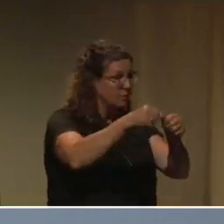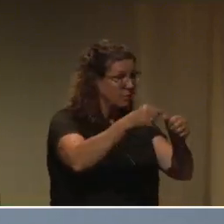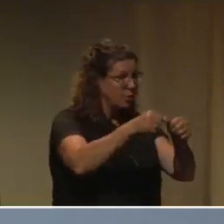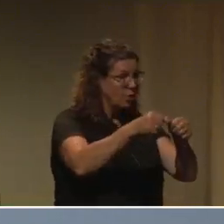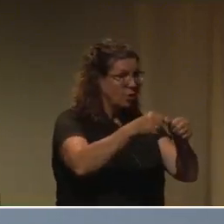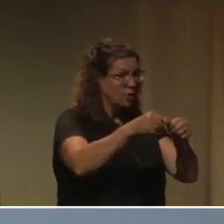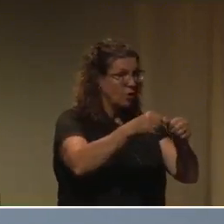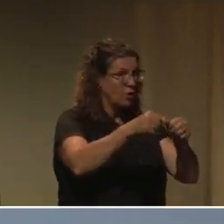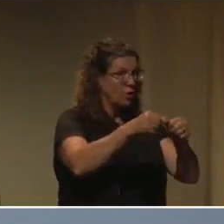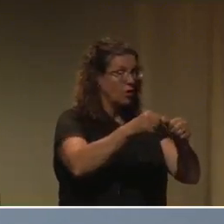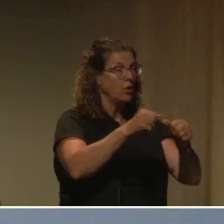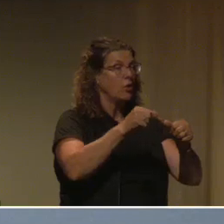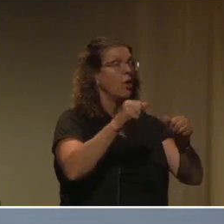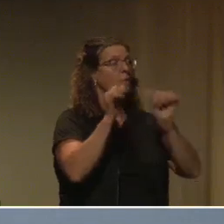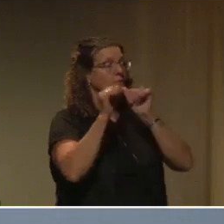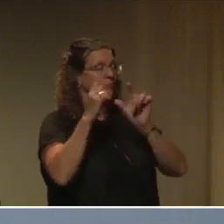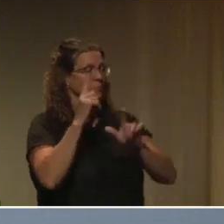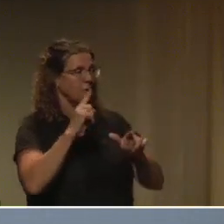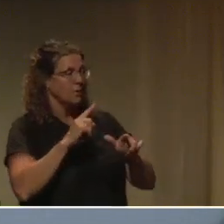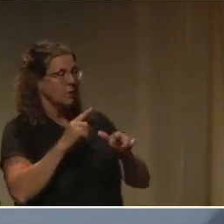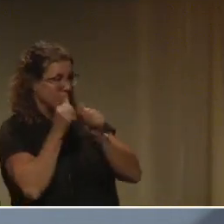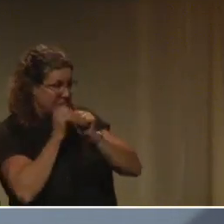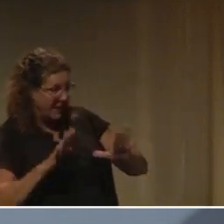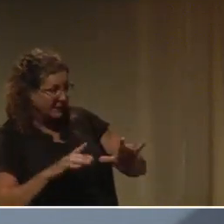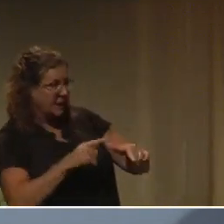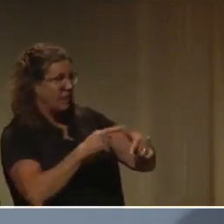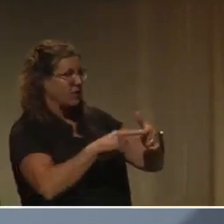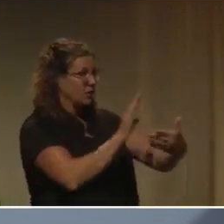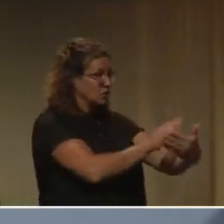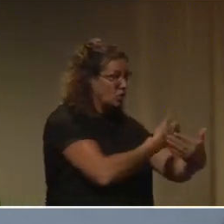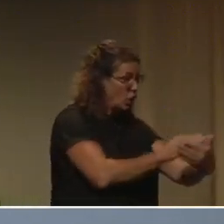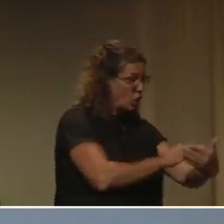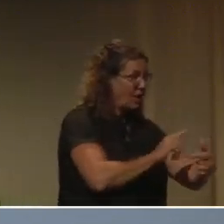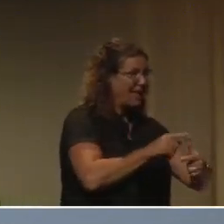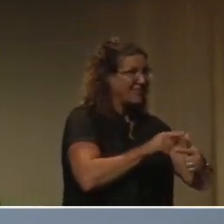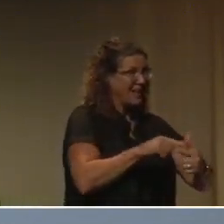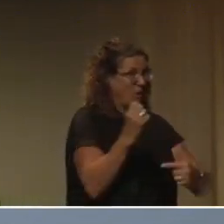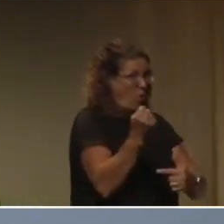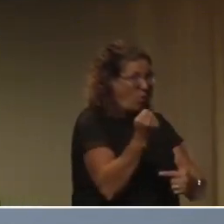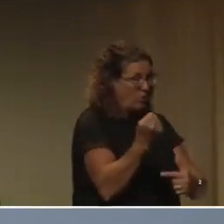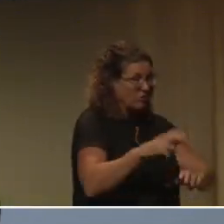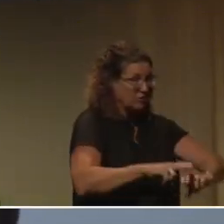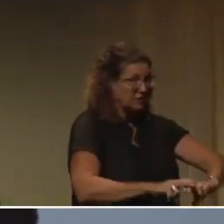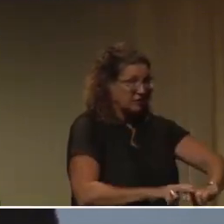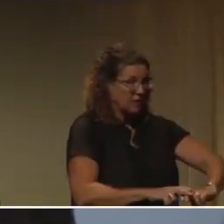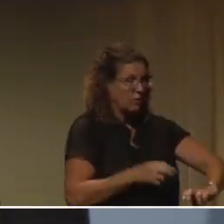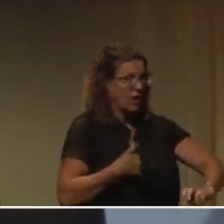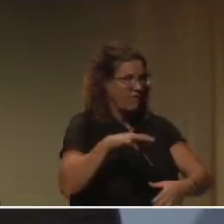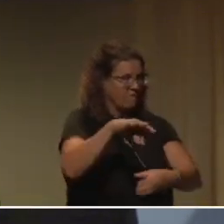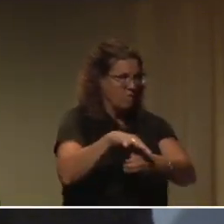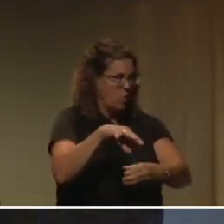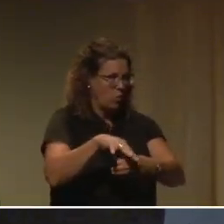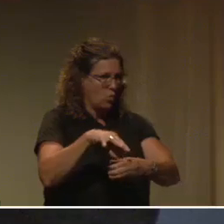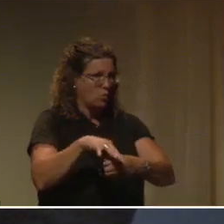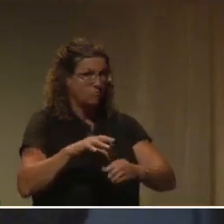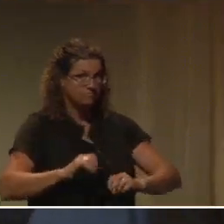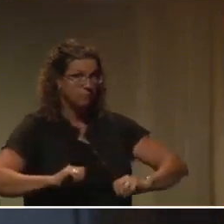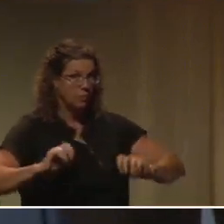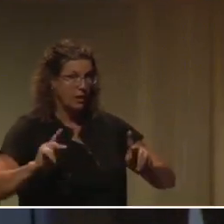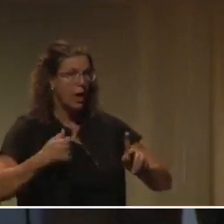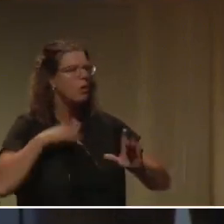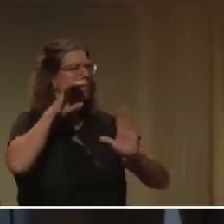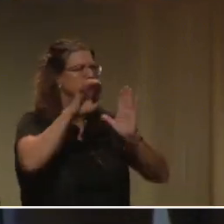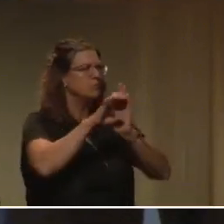and then a song, we're going to sit down for just 5 minutes to have that tiny little meeting. But I wanted to show you this